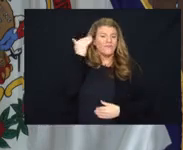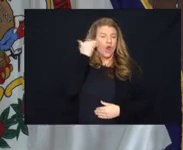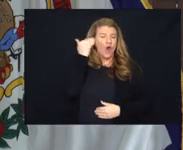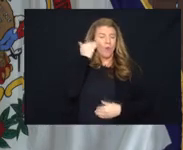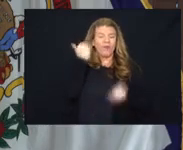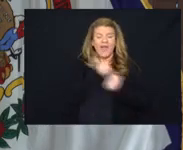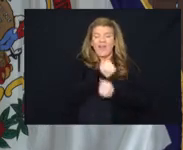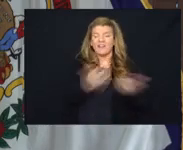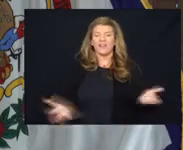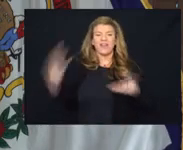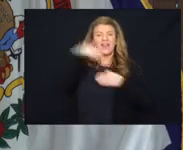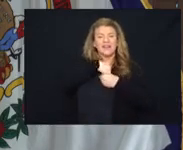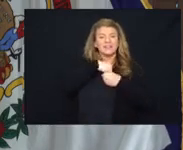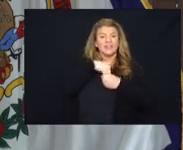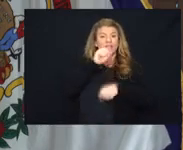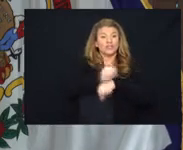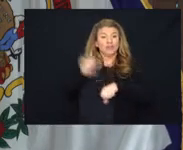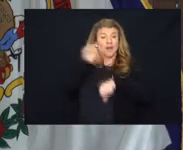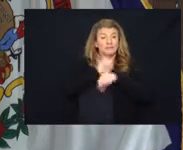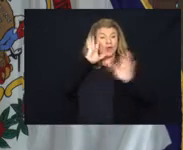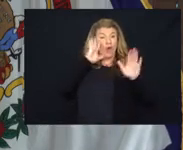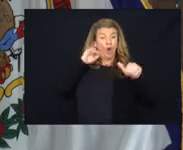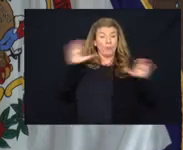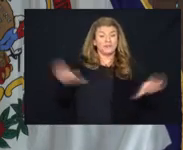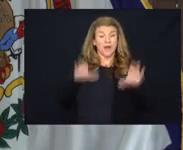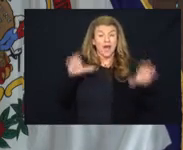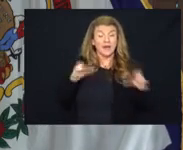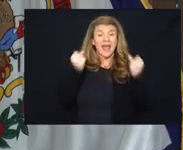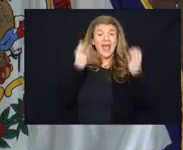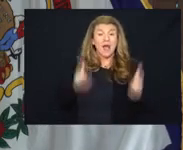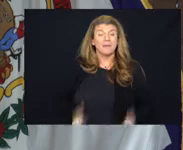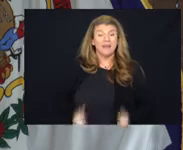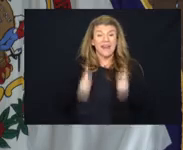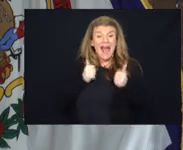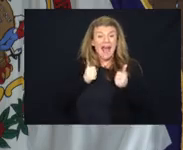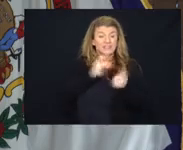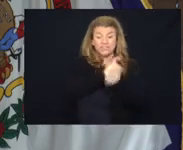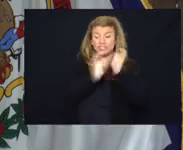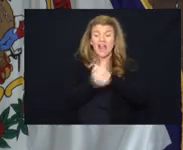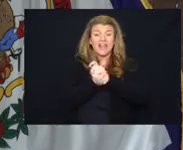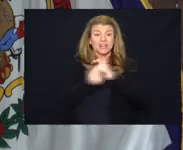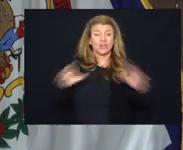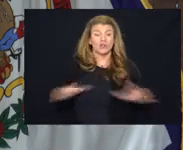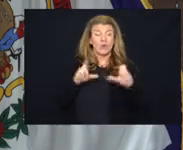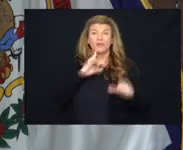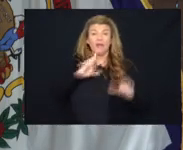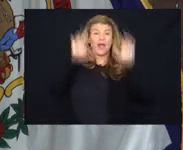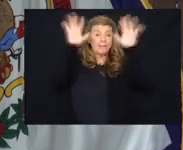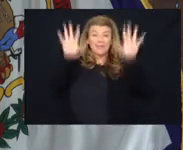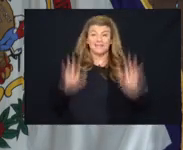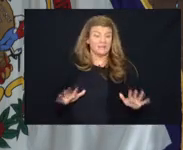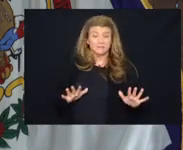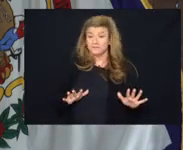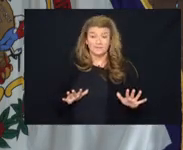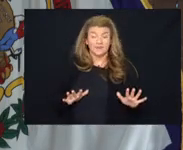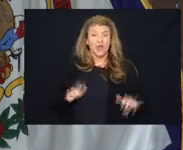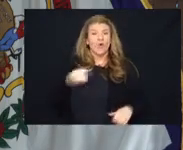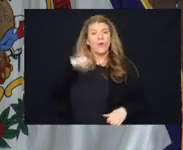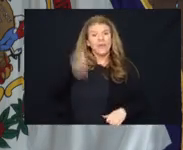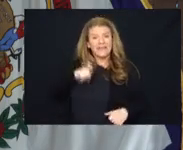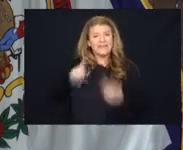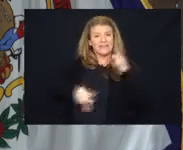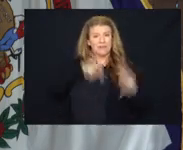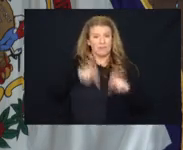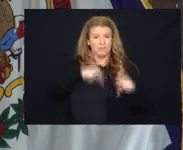in us and everything what Jobs and Hope has done and how many lives it has turned around and everything. It's amazing. We need these people